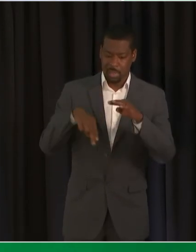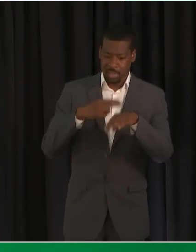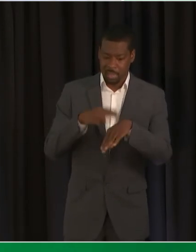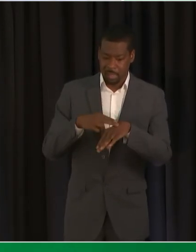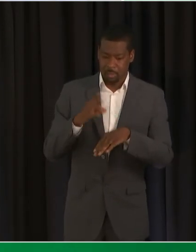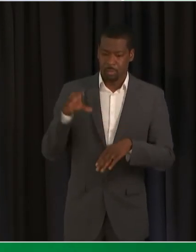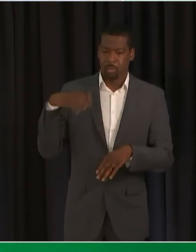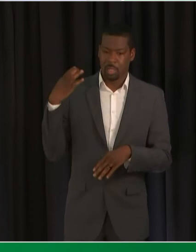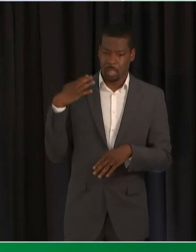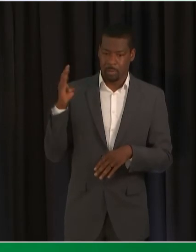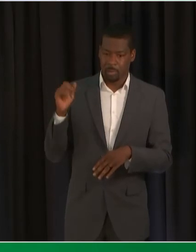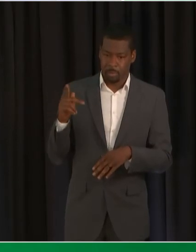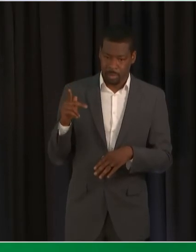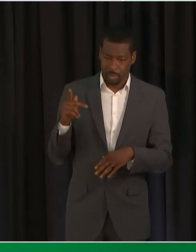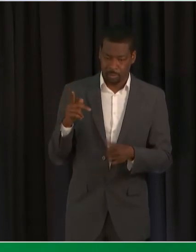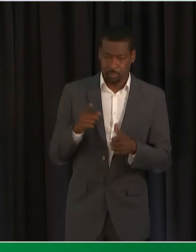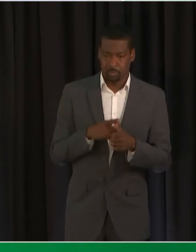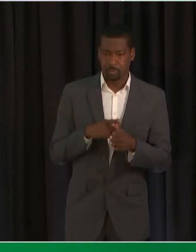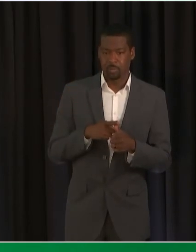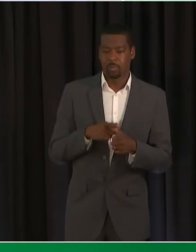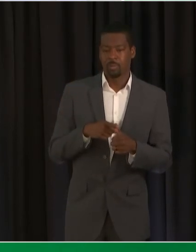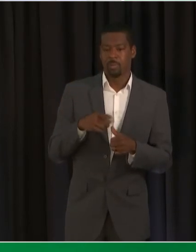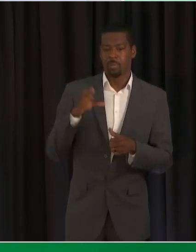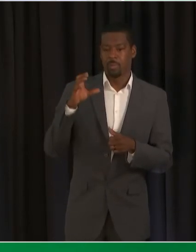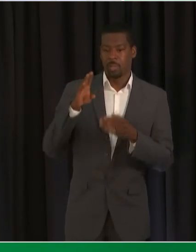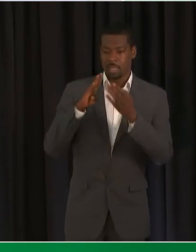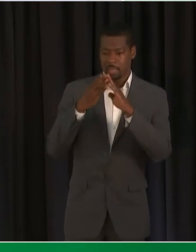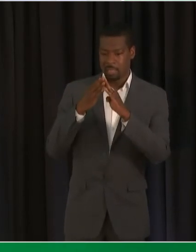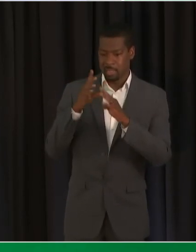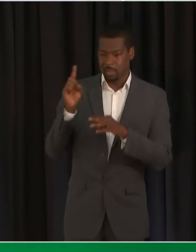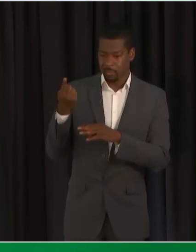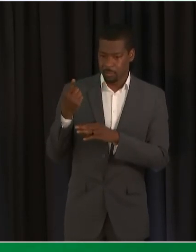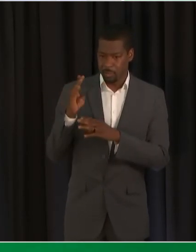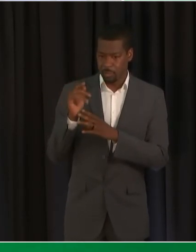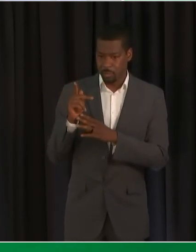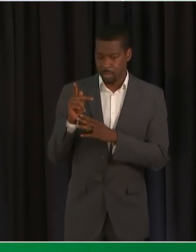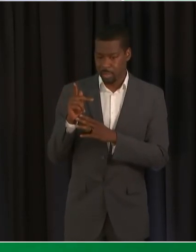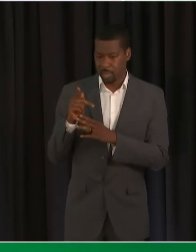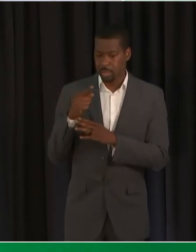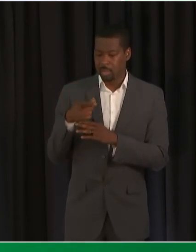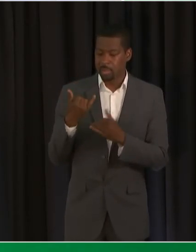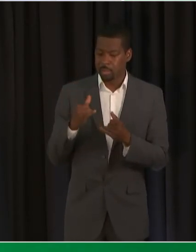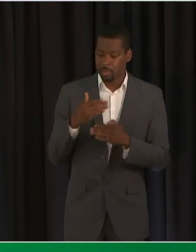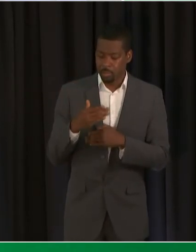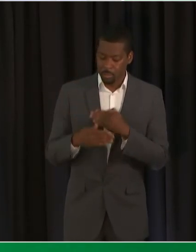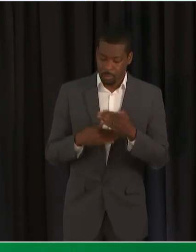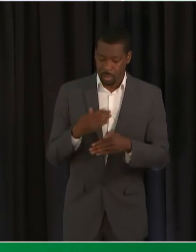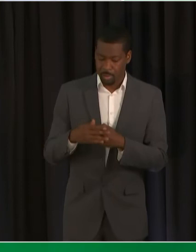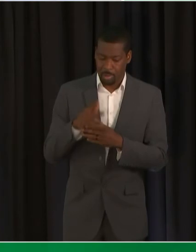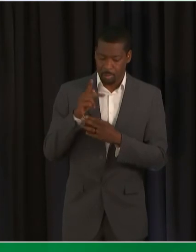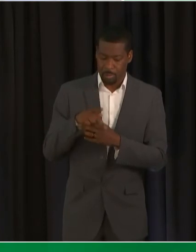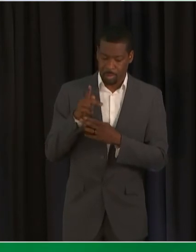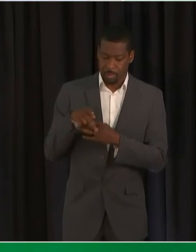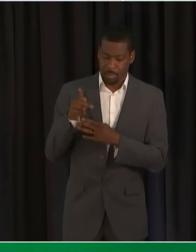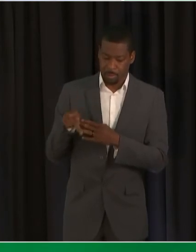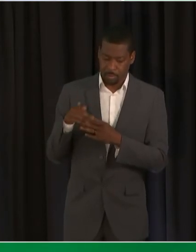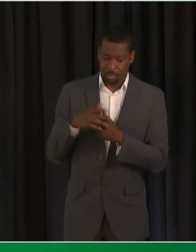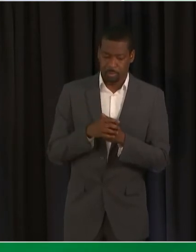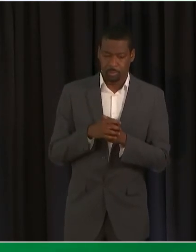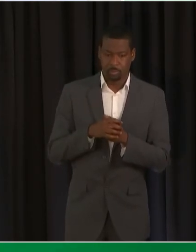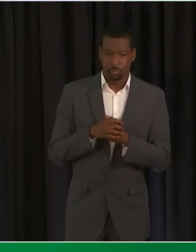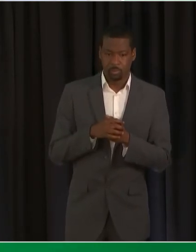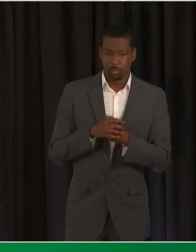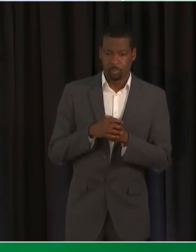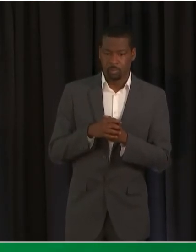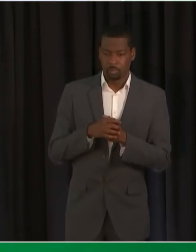One is National Capital Bank, of course, and then City First Bank. They're still processing, okay, PPP.